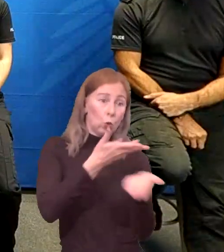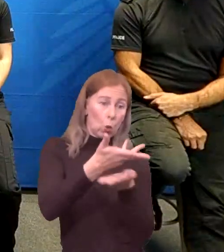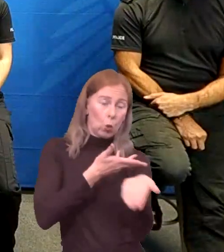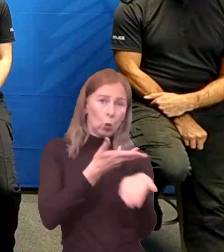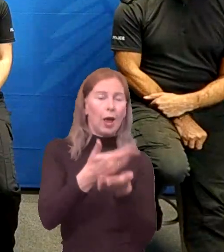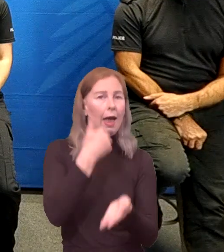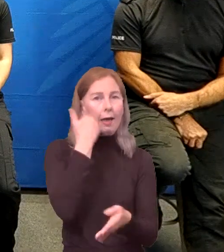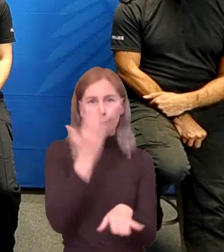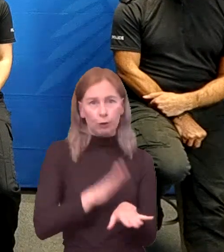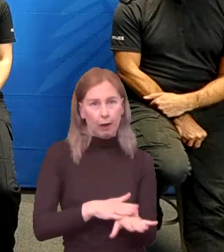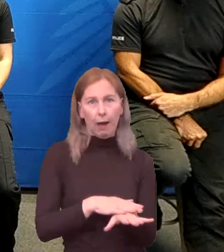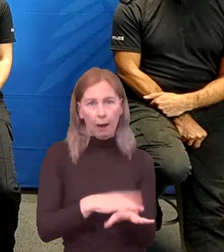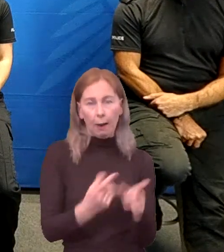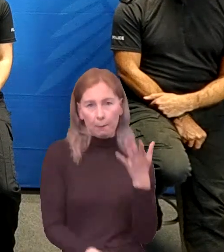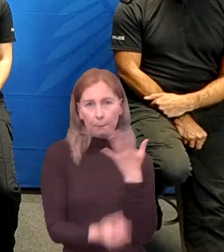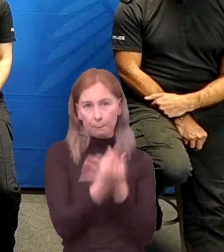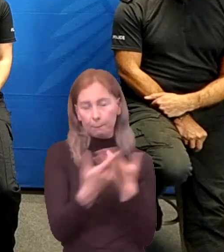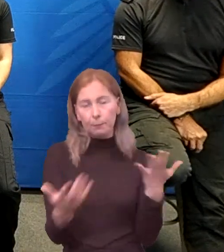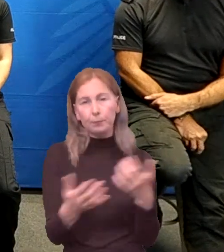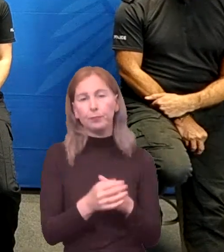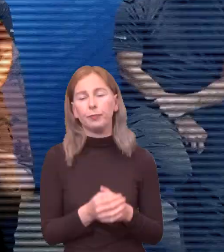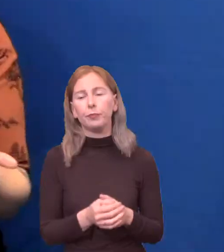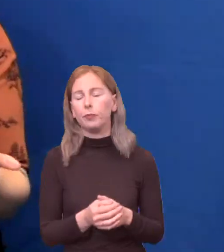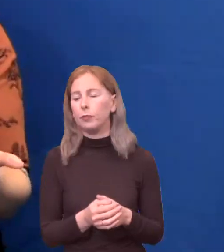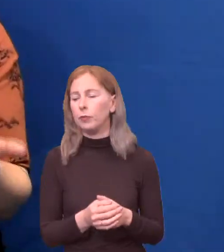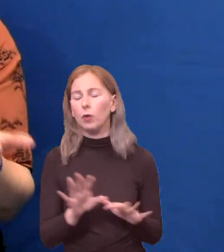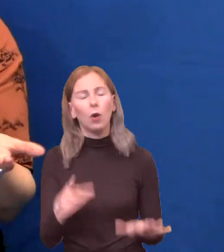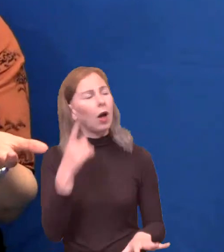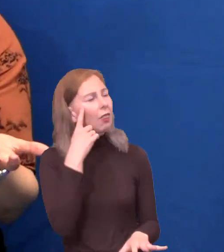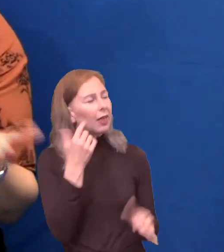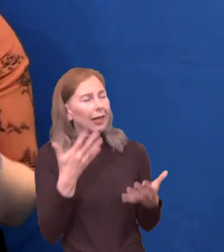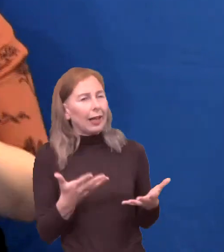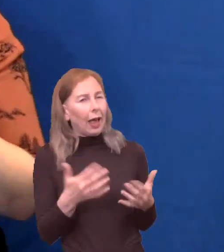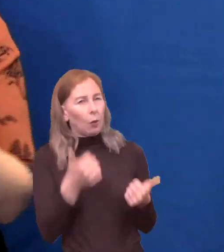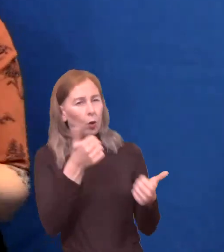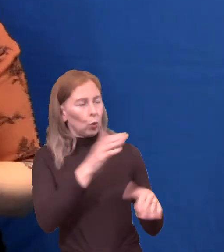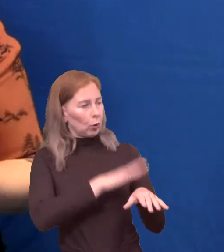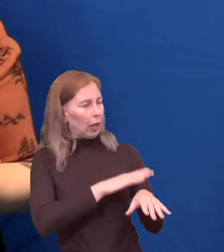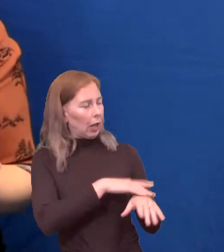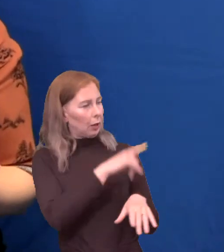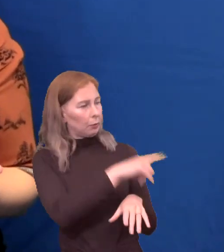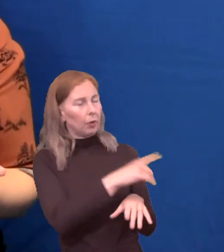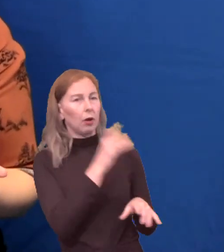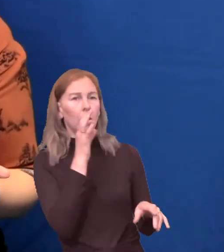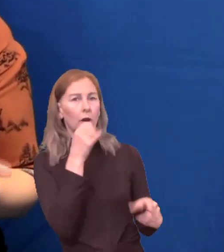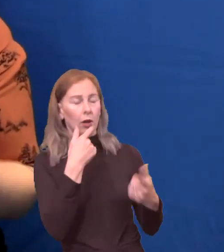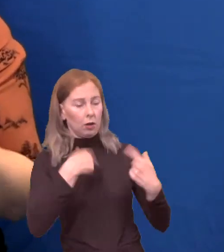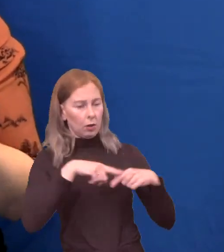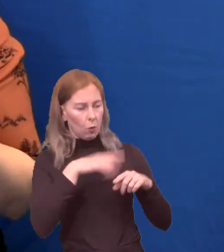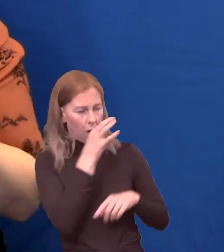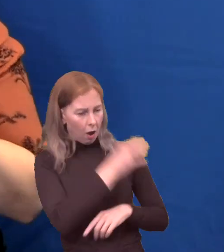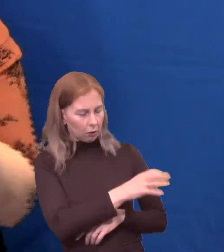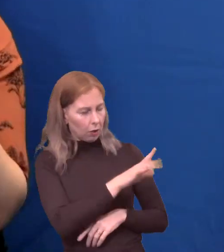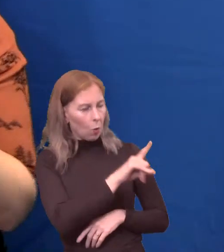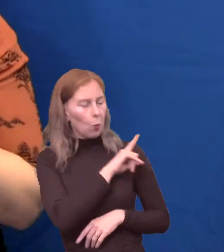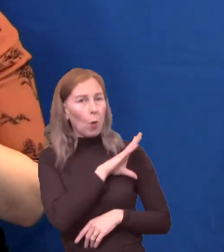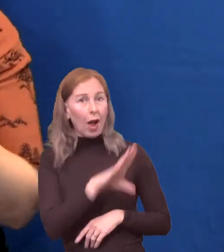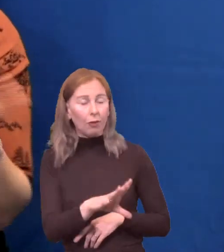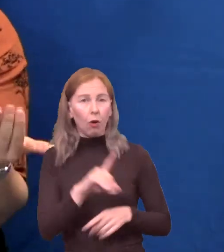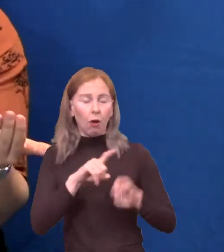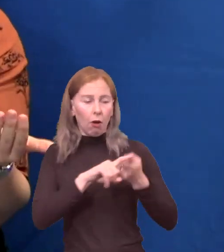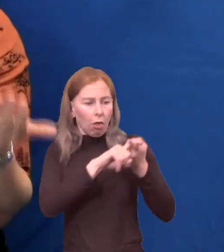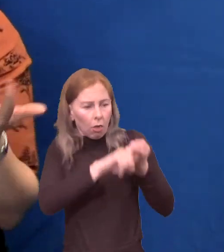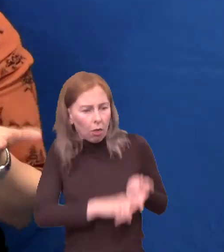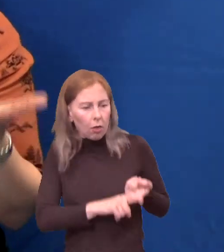good time to address the question that comes up quite a lot for us, is that why don't you have a dedicated rural crime team? Because different forces